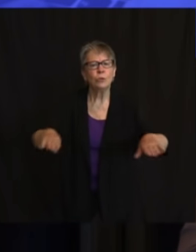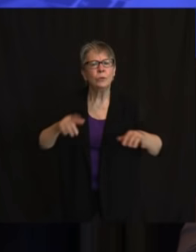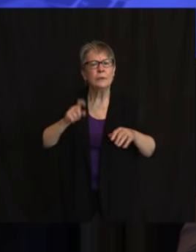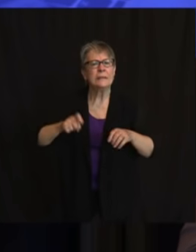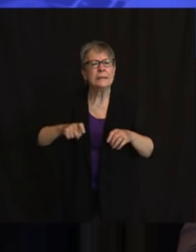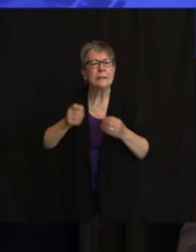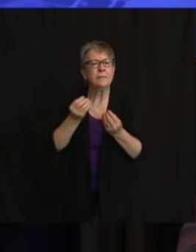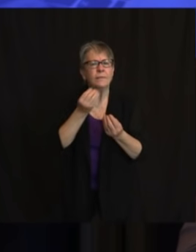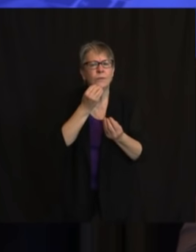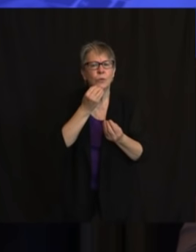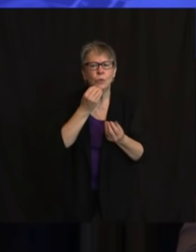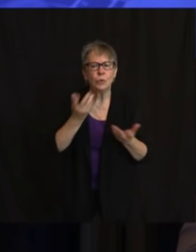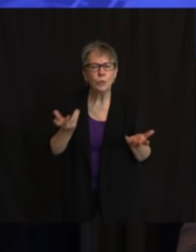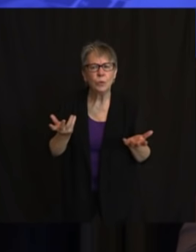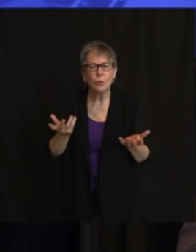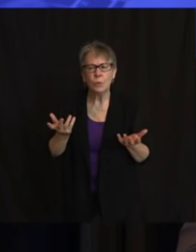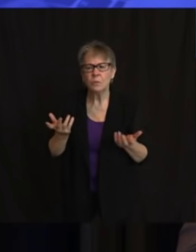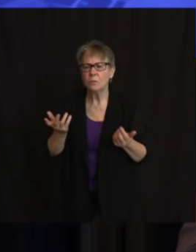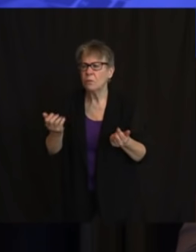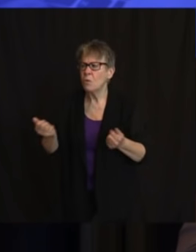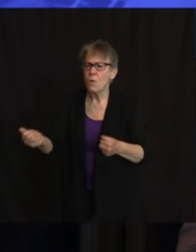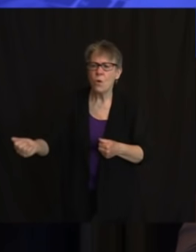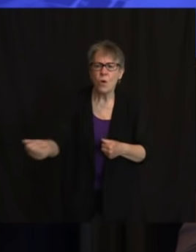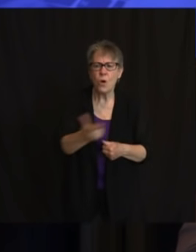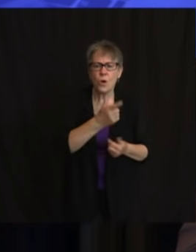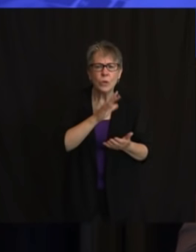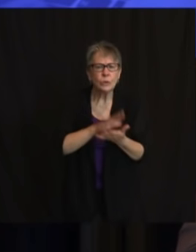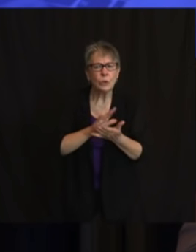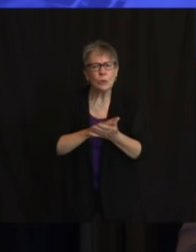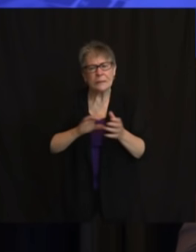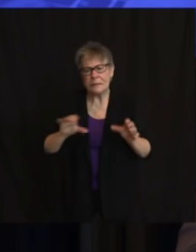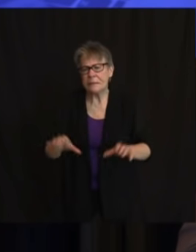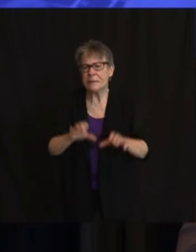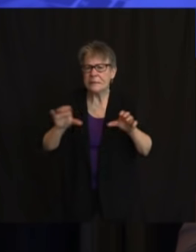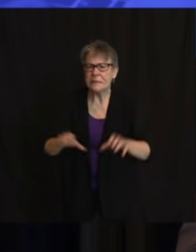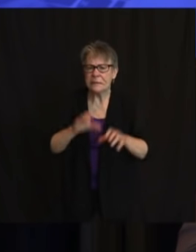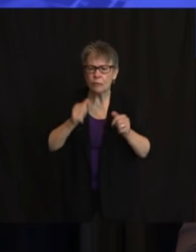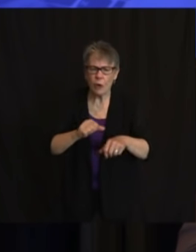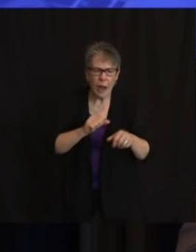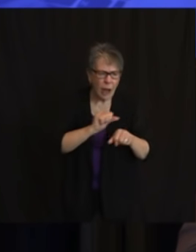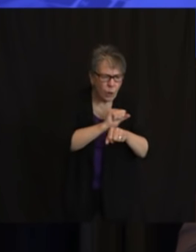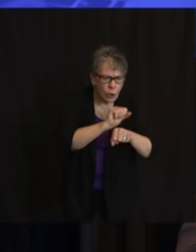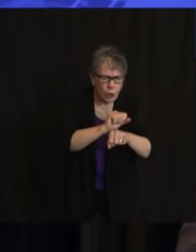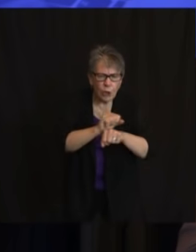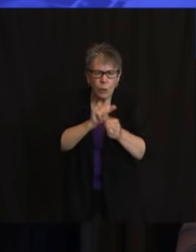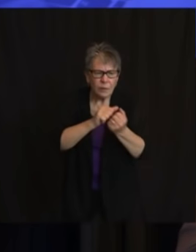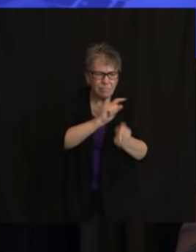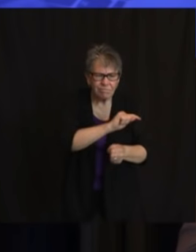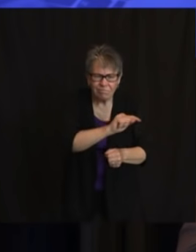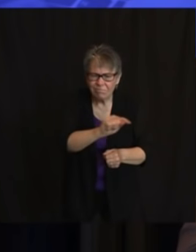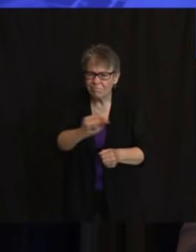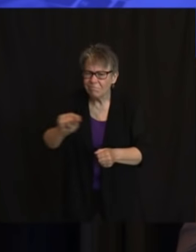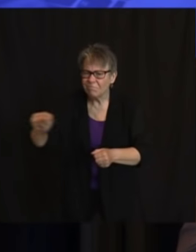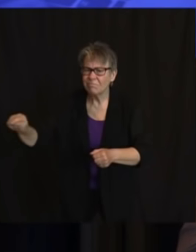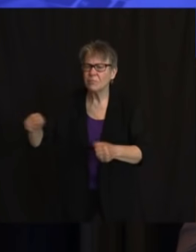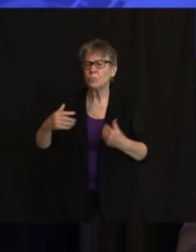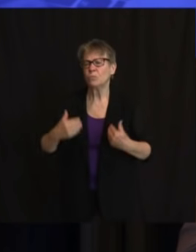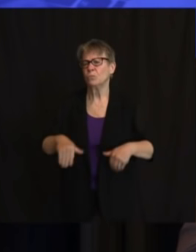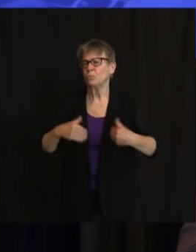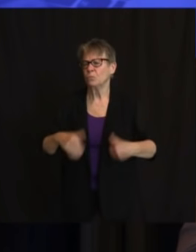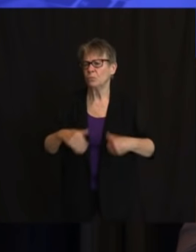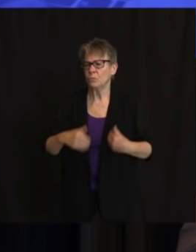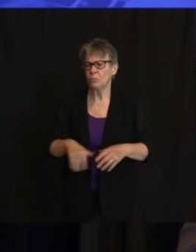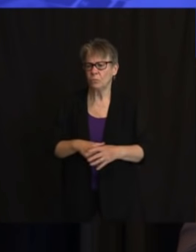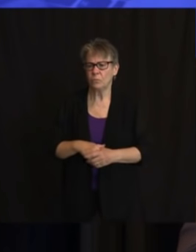changing conditions. This announcement would undoubtedly require the districts to revise those plans once again and to ensure continuity of these